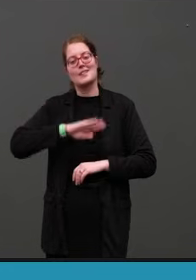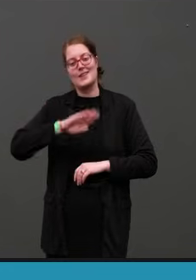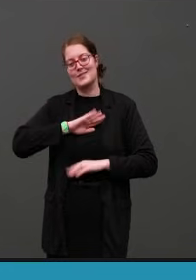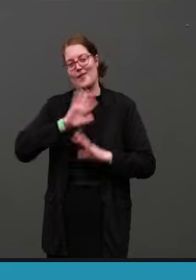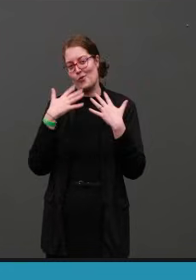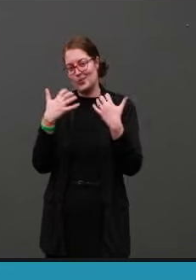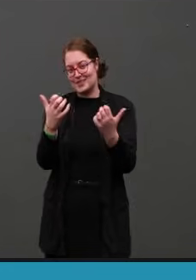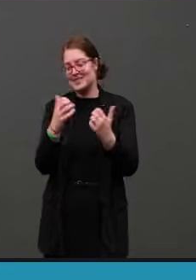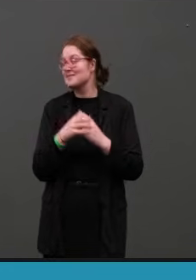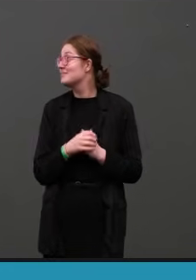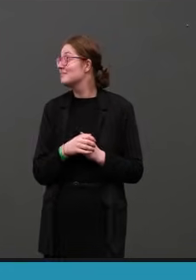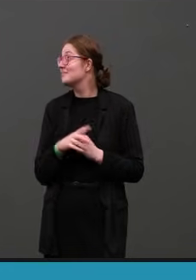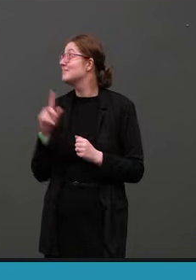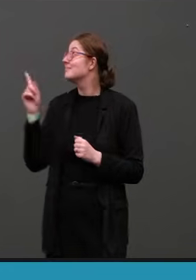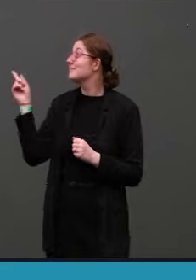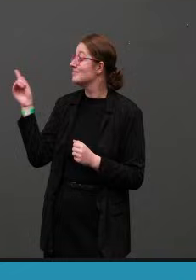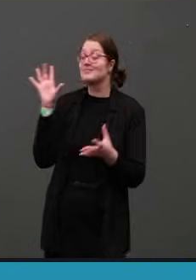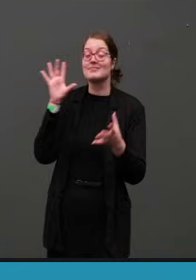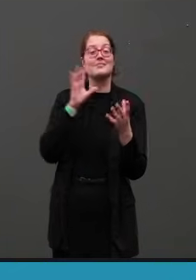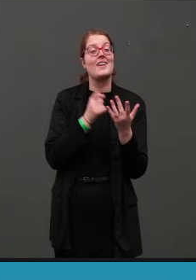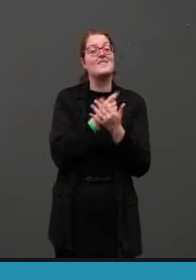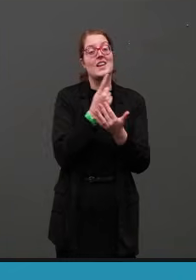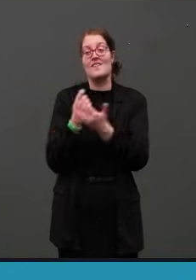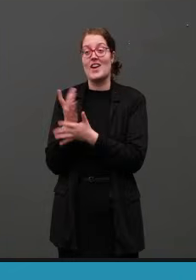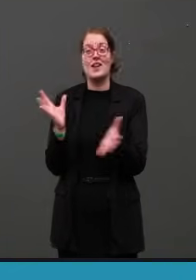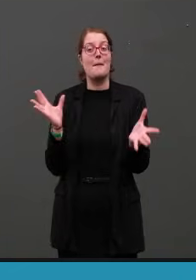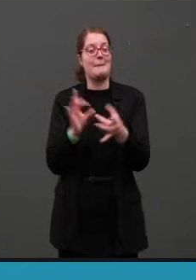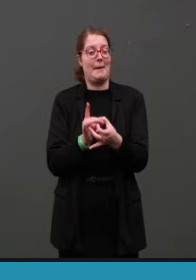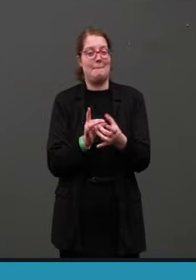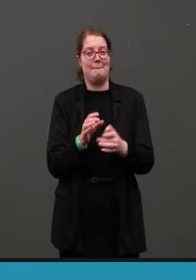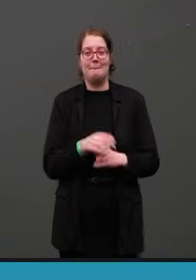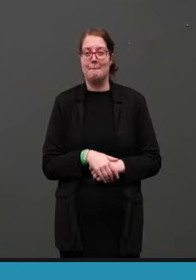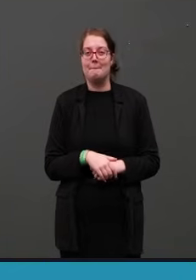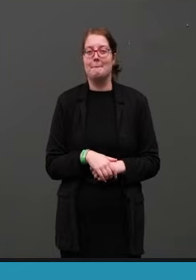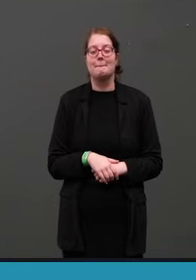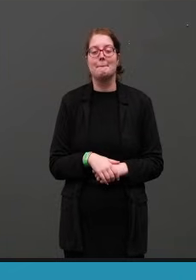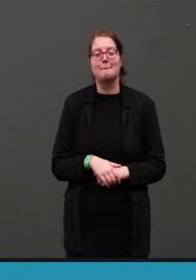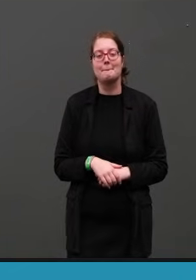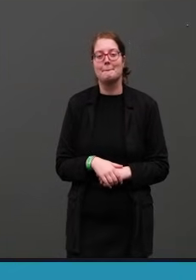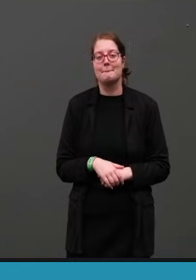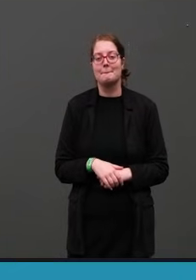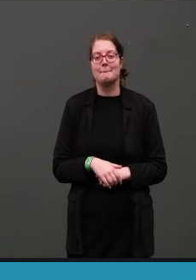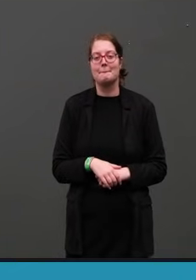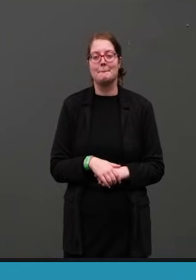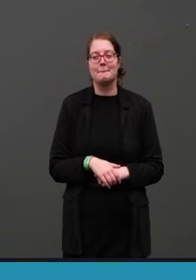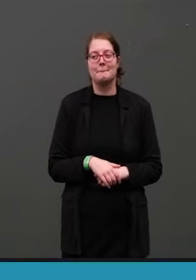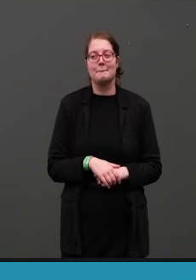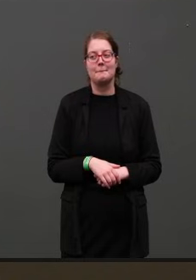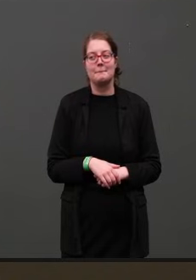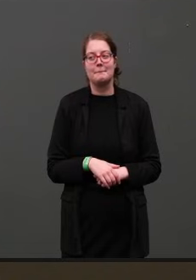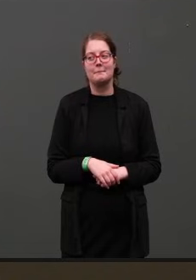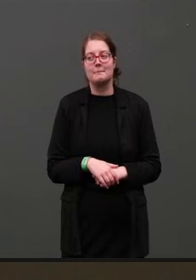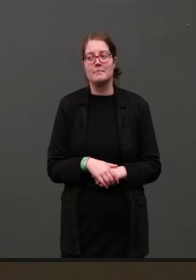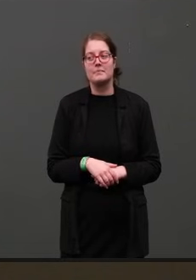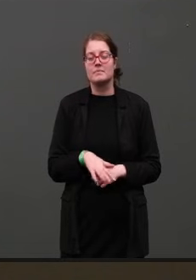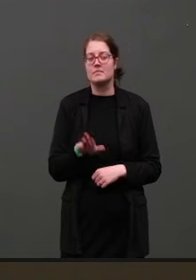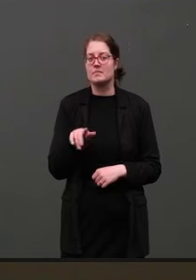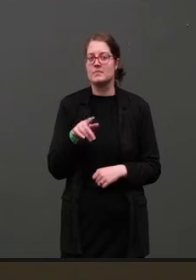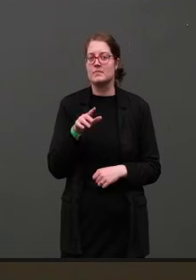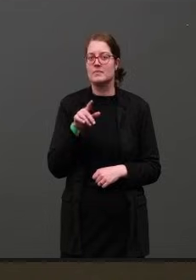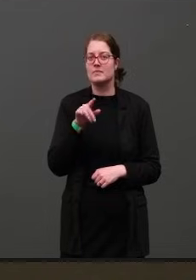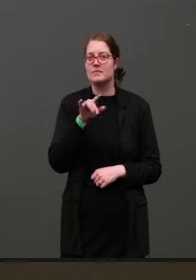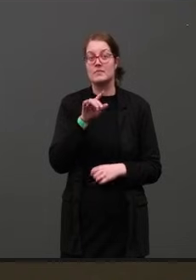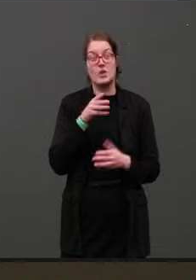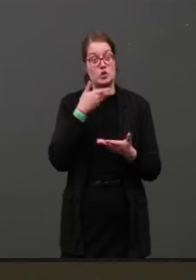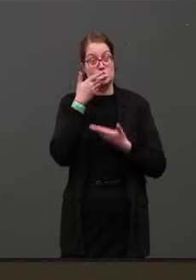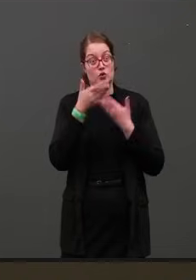by connecting events together. As I said before, once you set out your story question, that is the lens